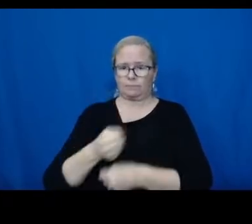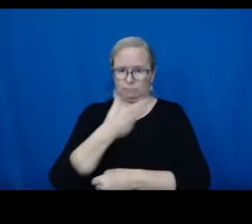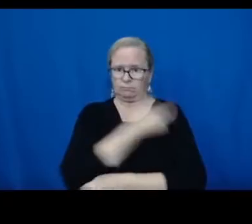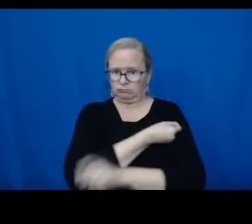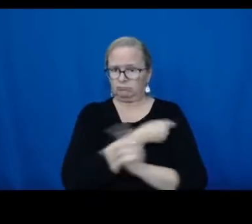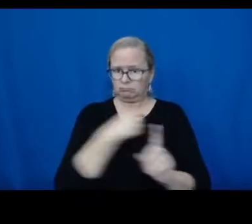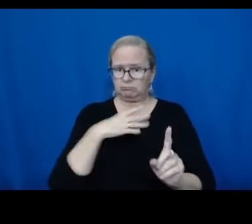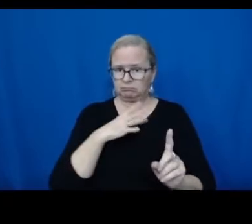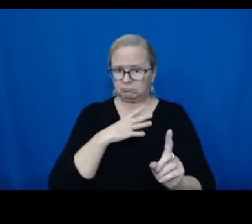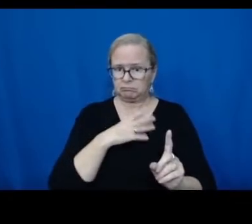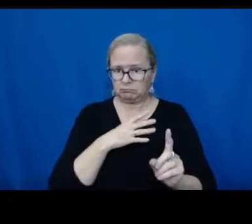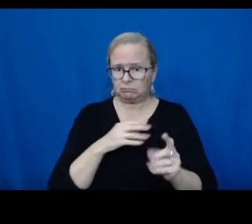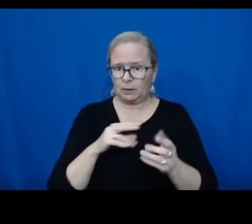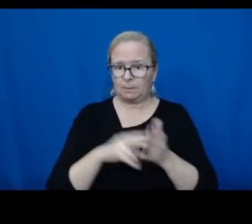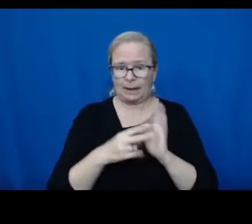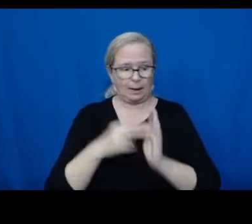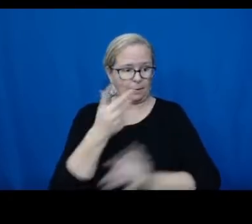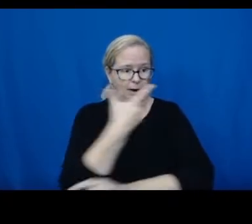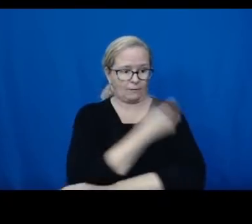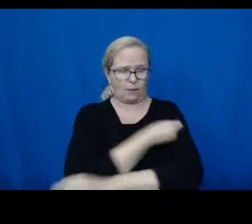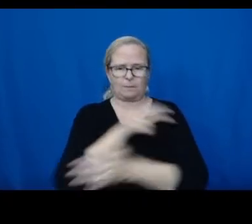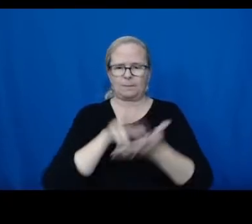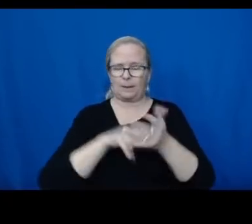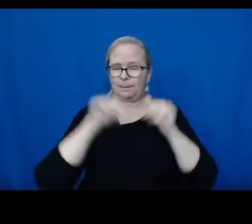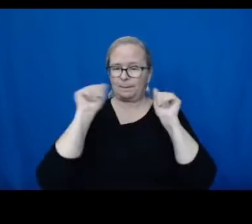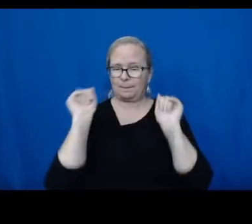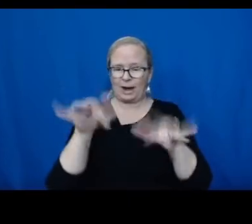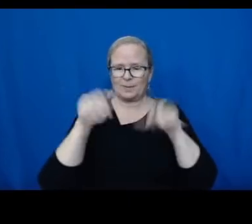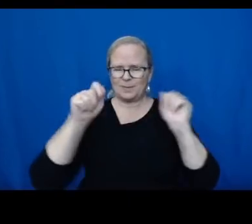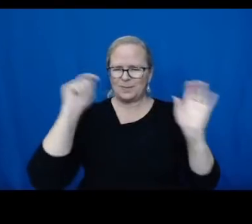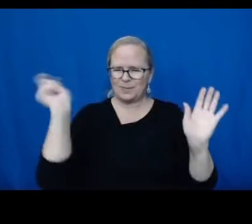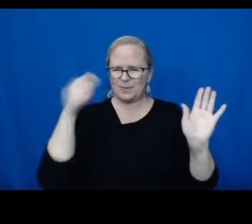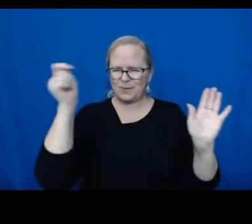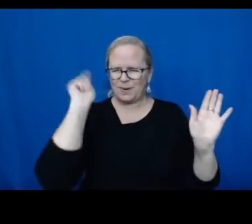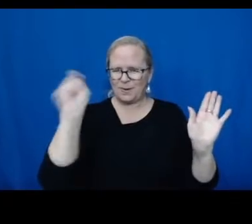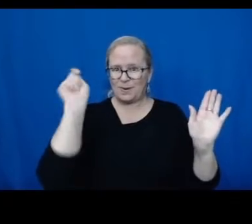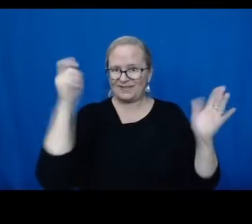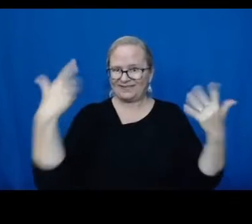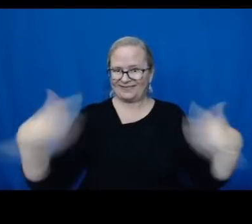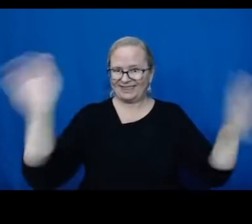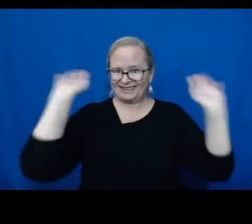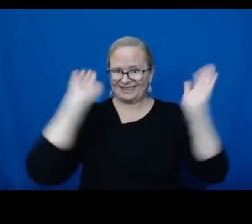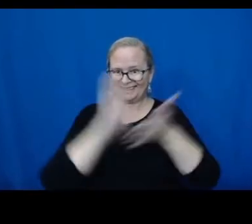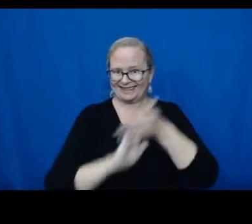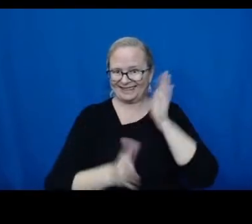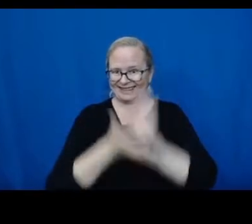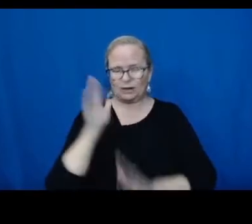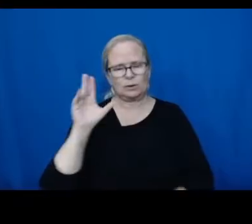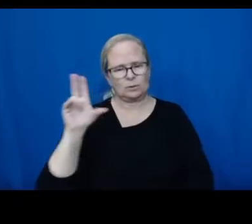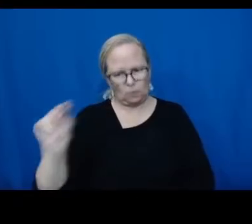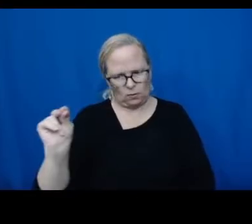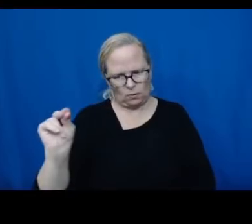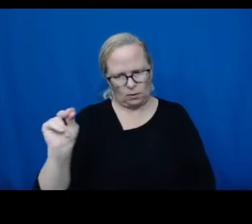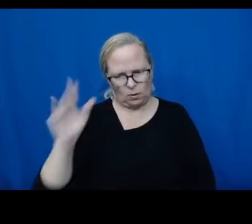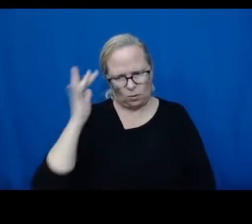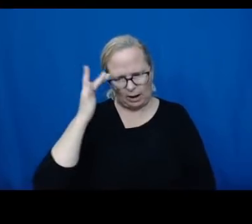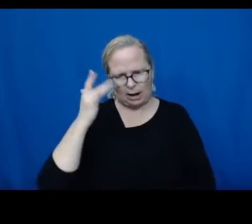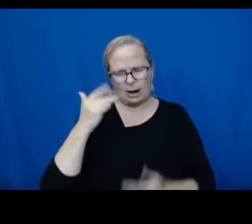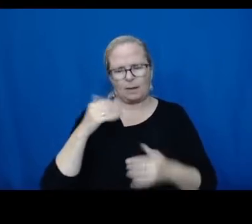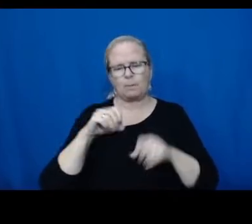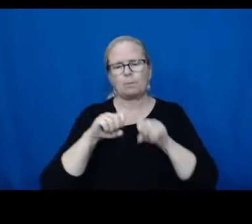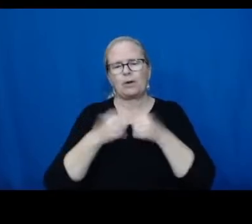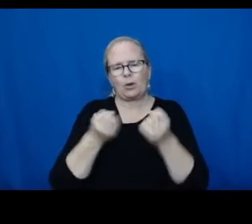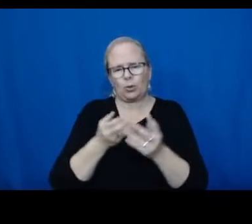more breakthrough infections, which is why the masking and testing are going to keep on top of our toolbox with the vaccines. So that's a